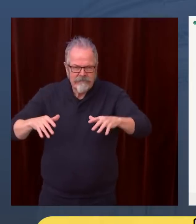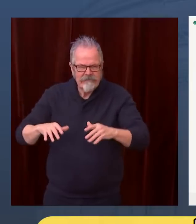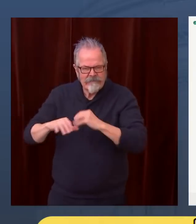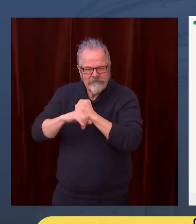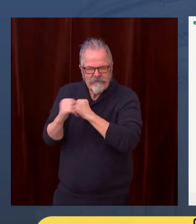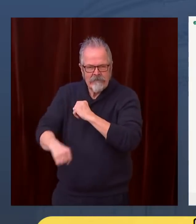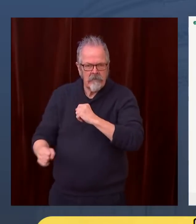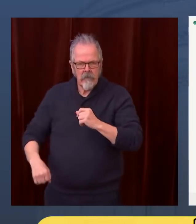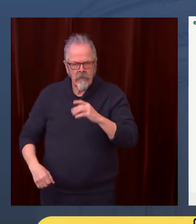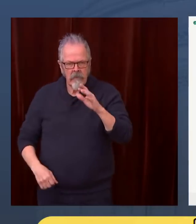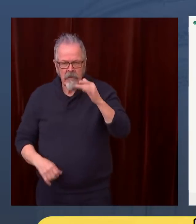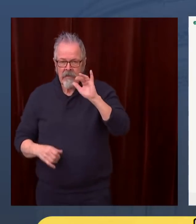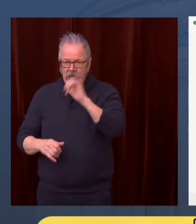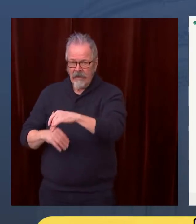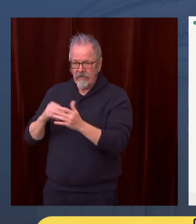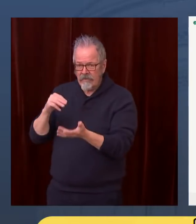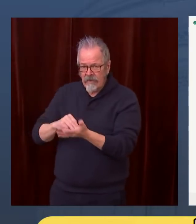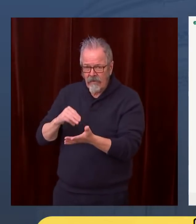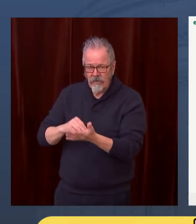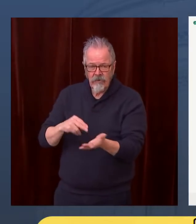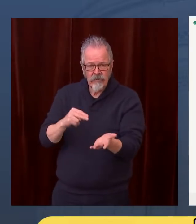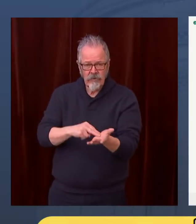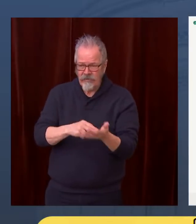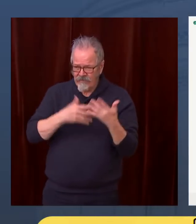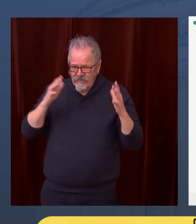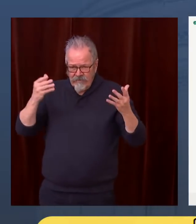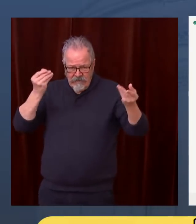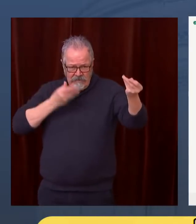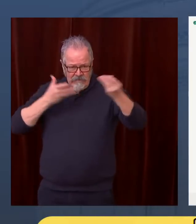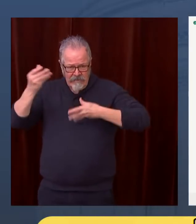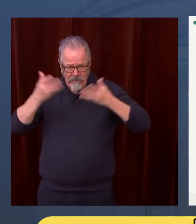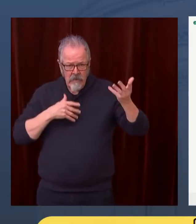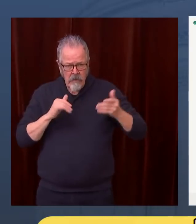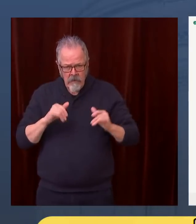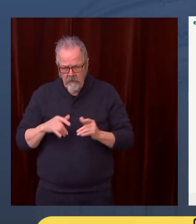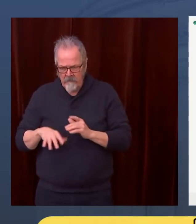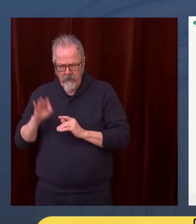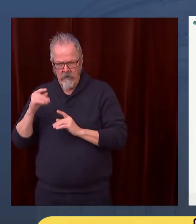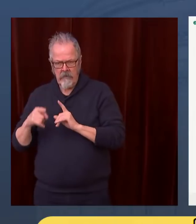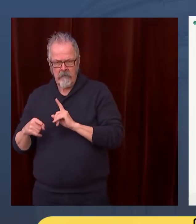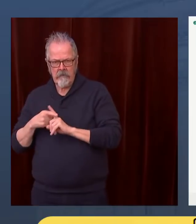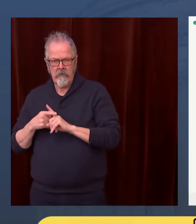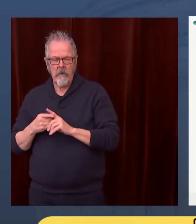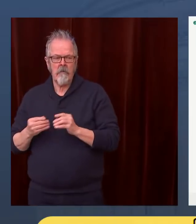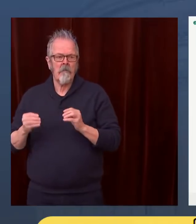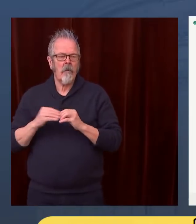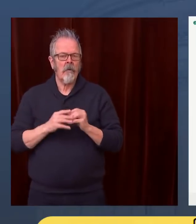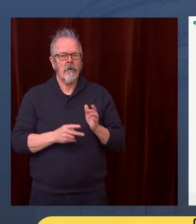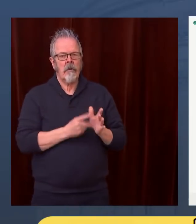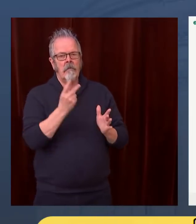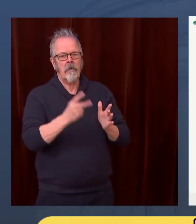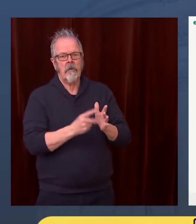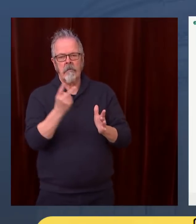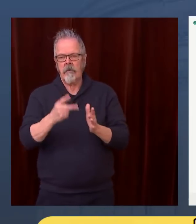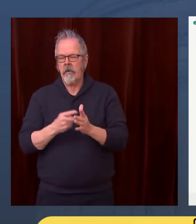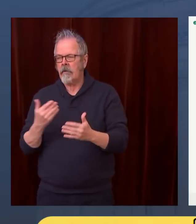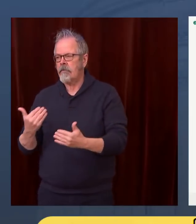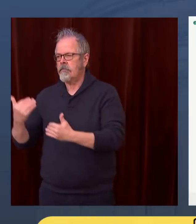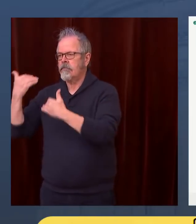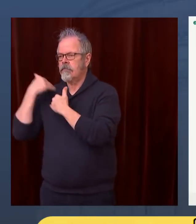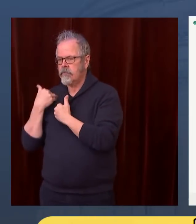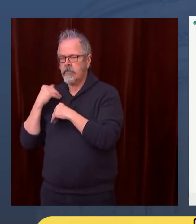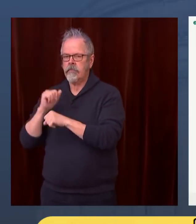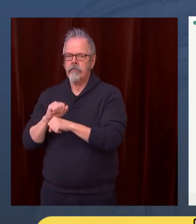healthcare providers, from our nurses. We're also hearing that from the administrators in hospitals, and we're seeing it every single day. So it's